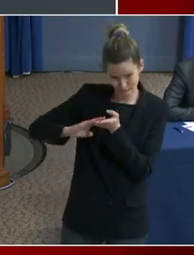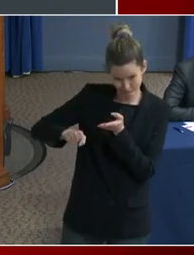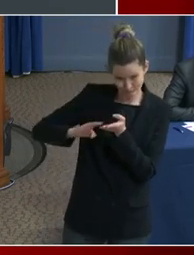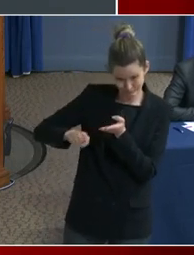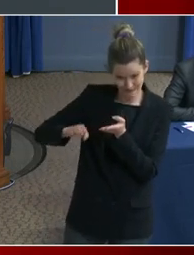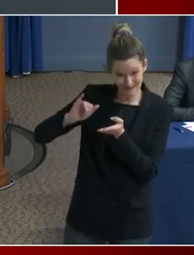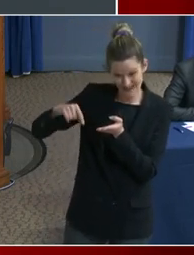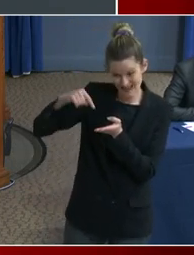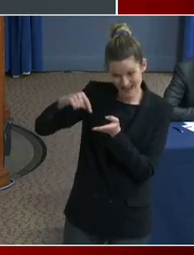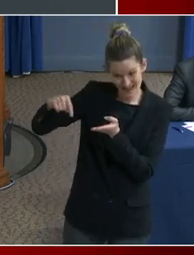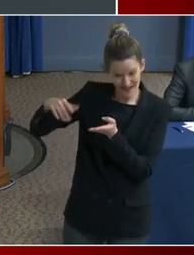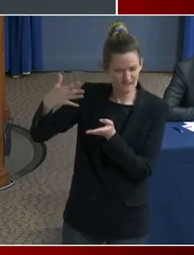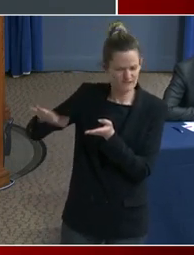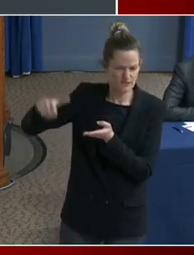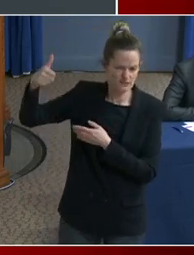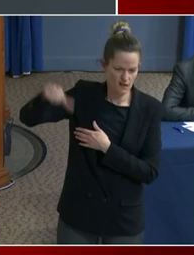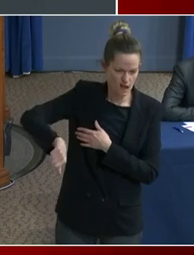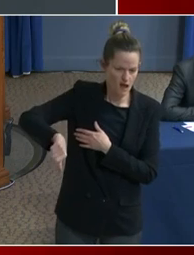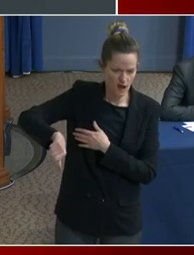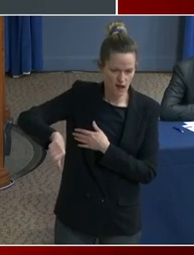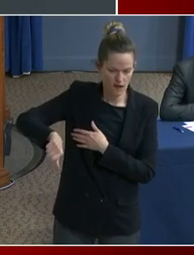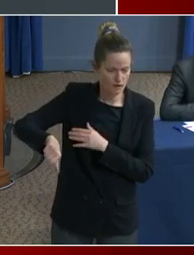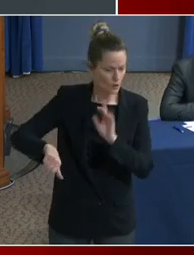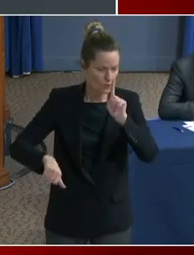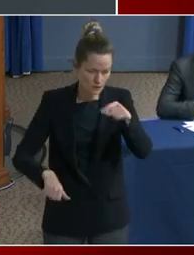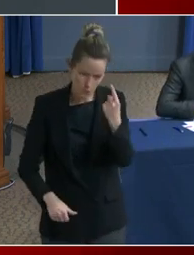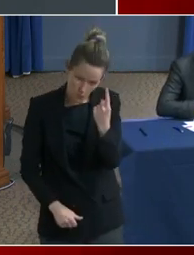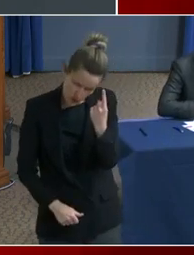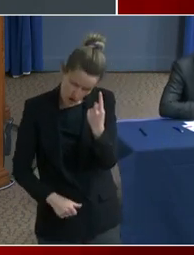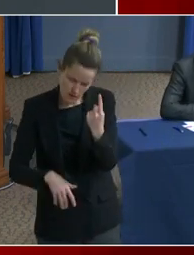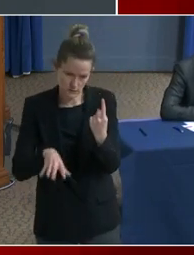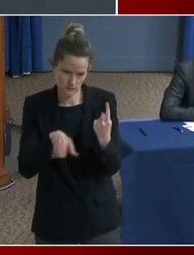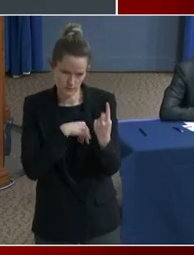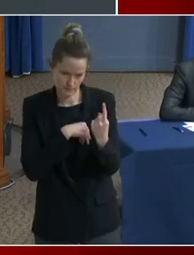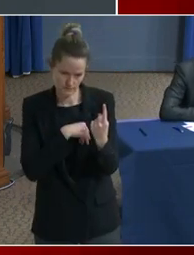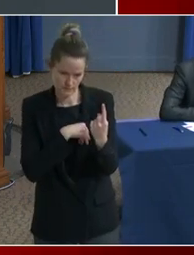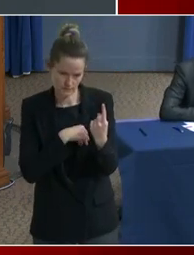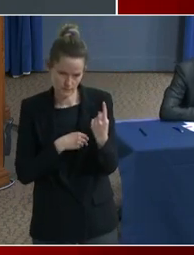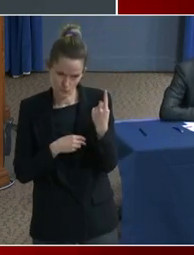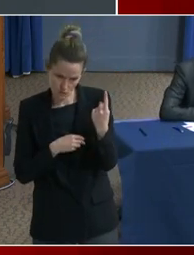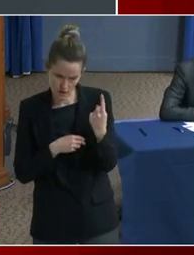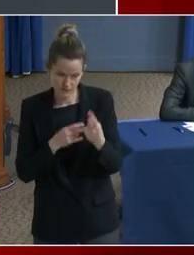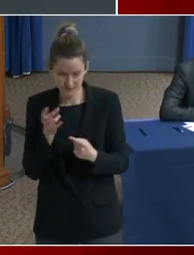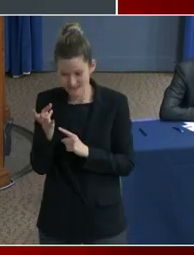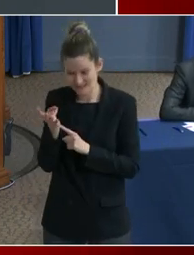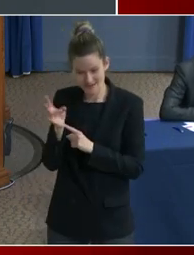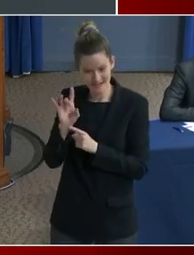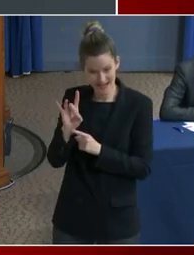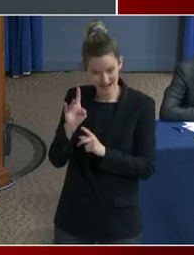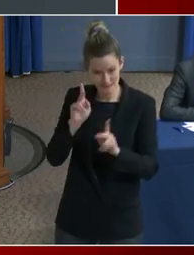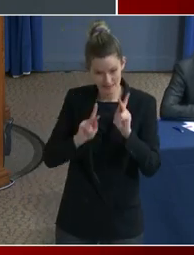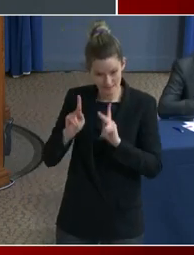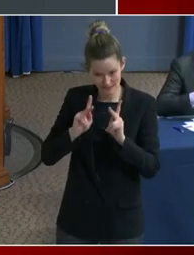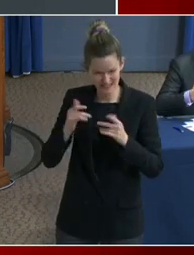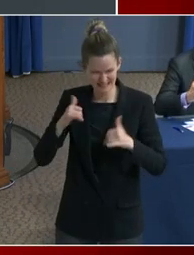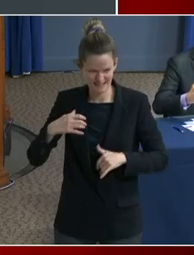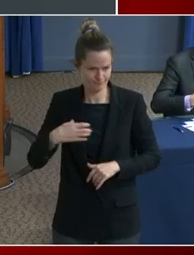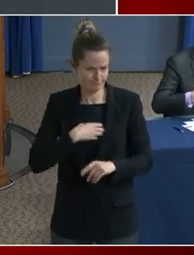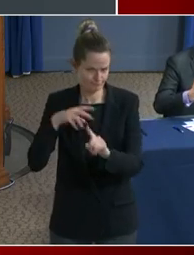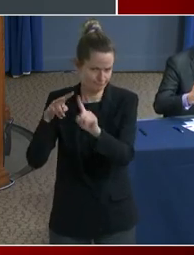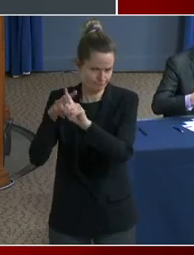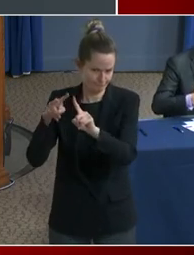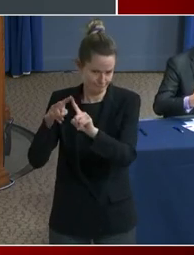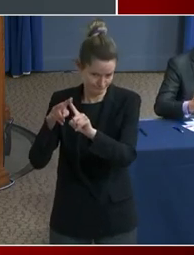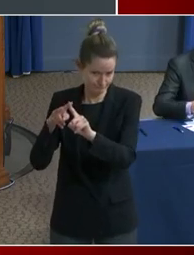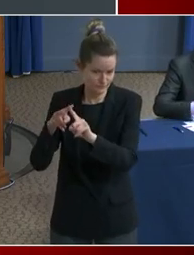other words, an exemption has been granted. 78 were people that were applying that still could test out. So the exemption